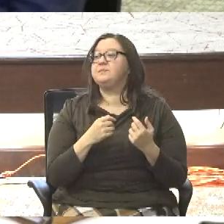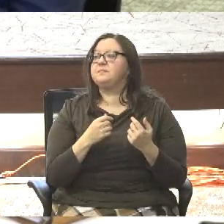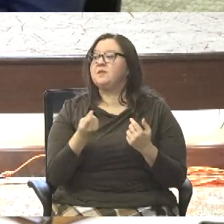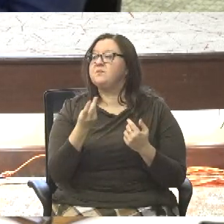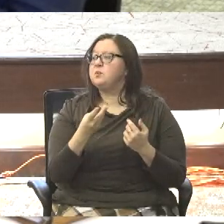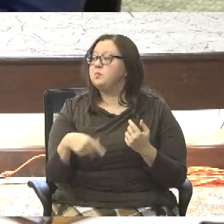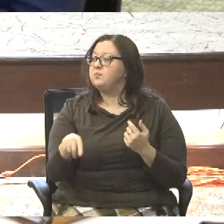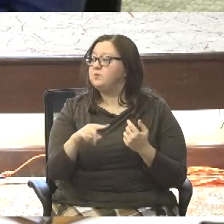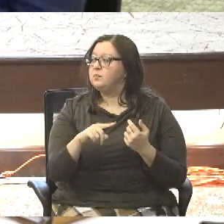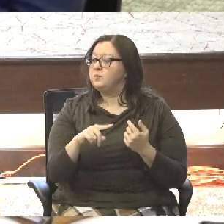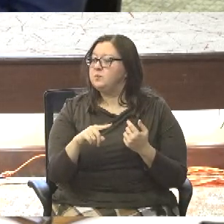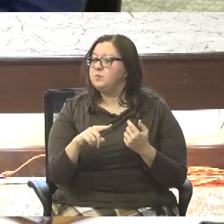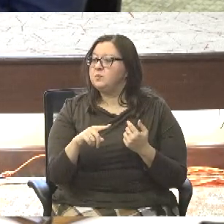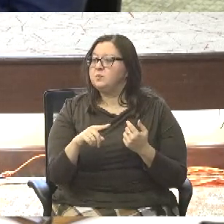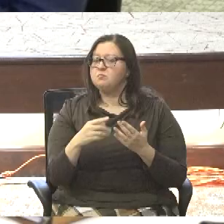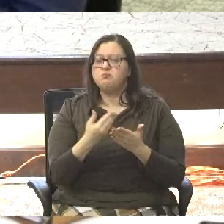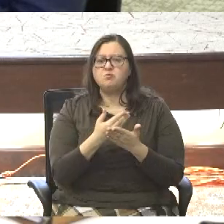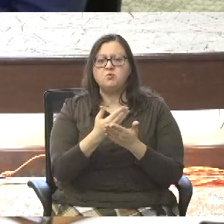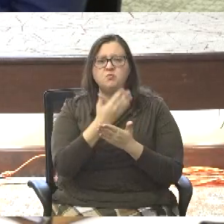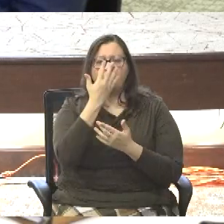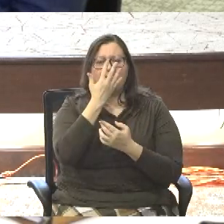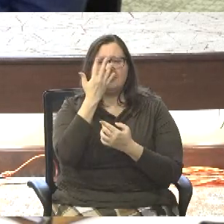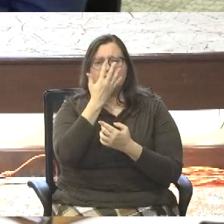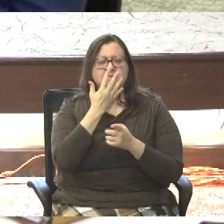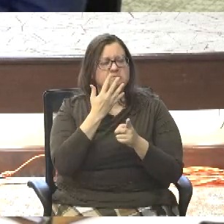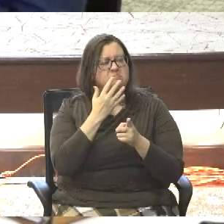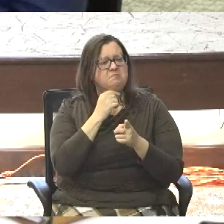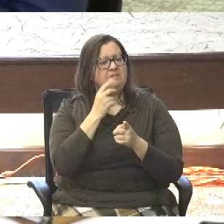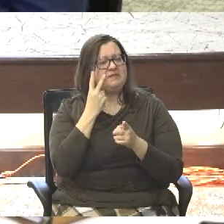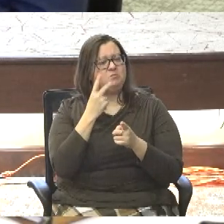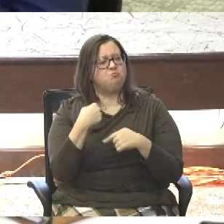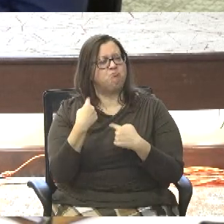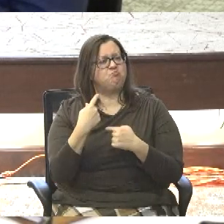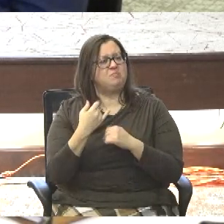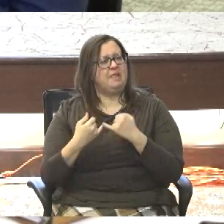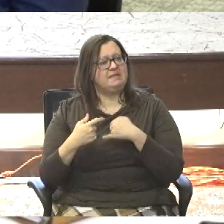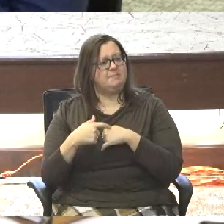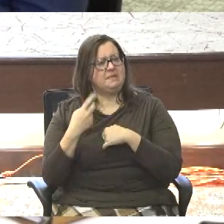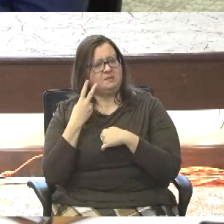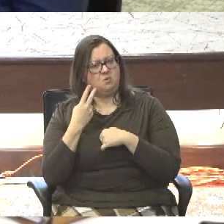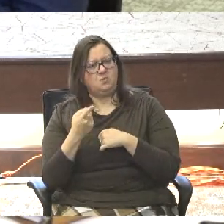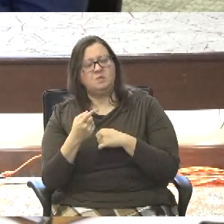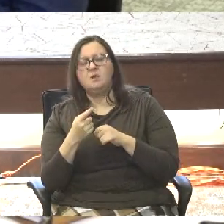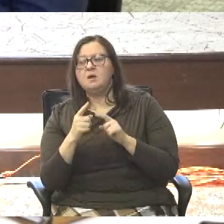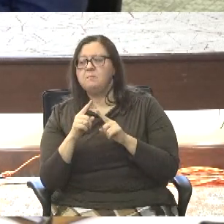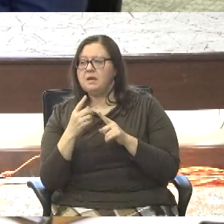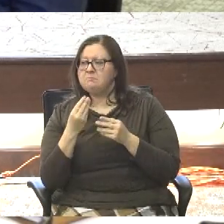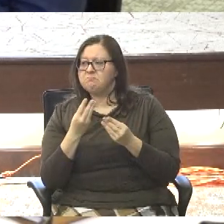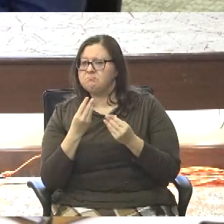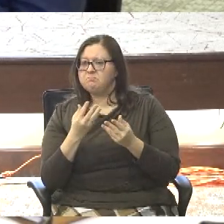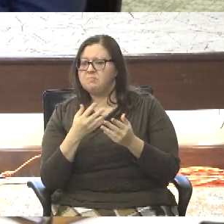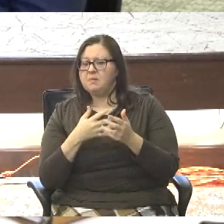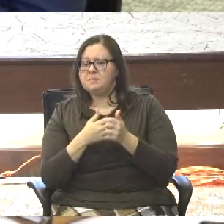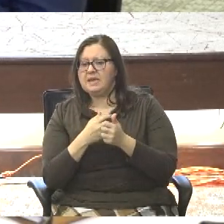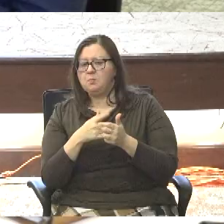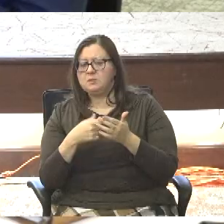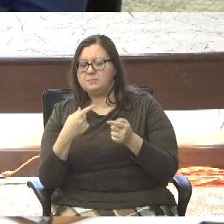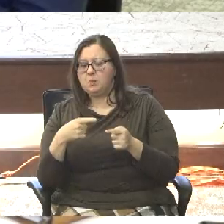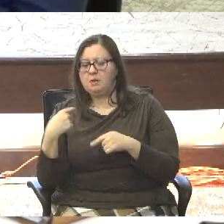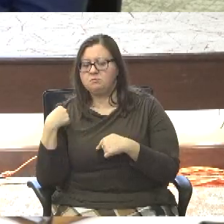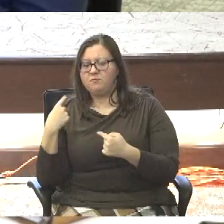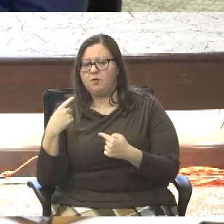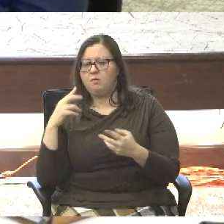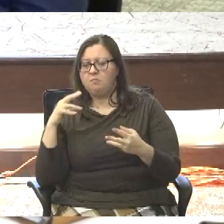of you all are new faces to the council since we were here last, and so I just wanted to kind of give you an update on the journey.